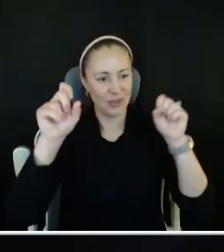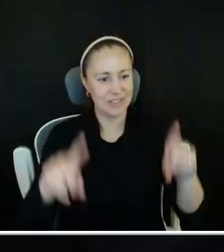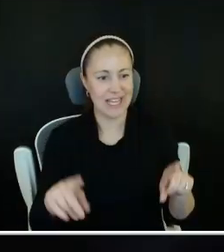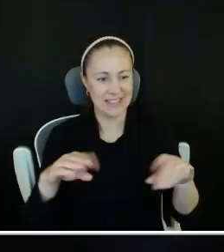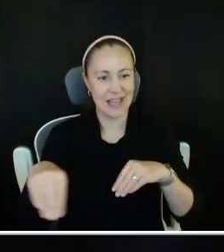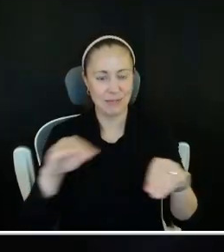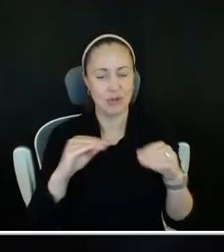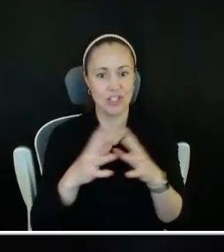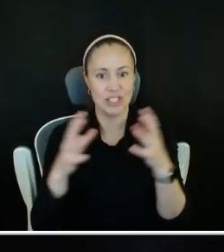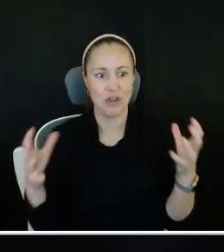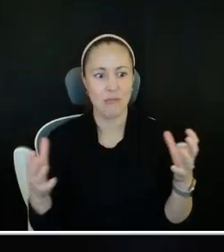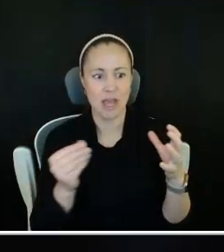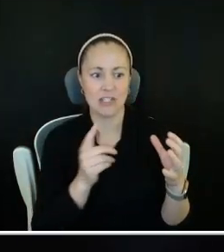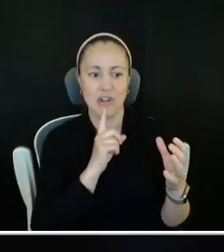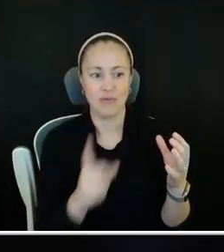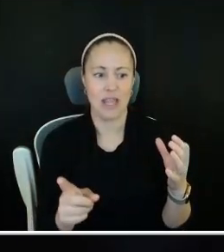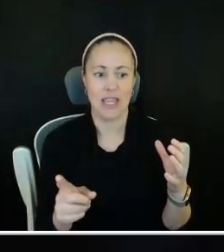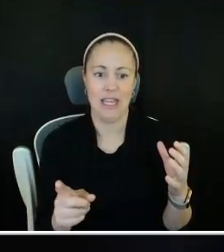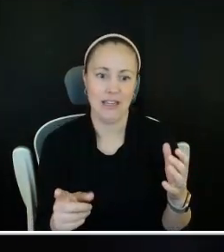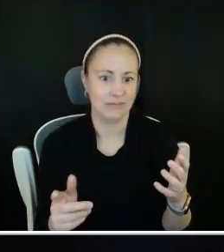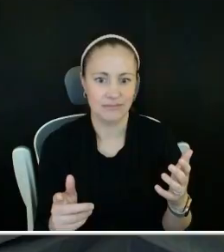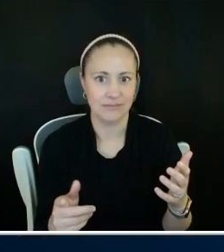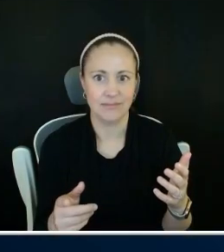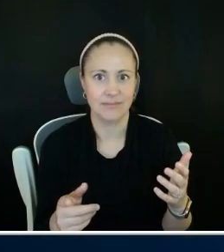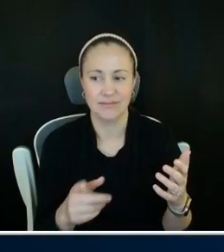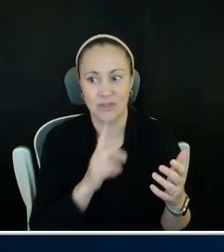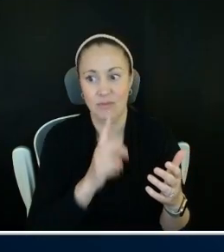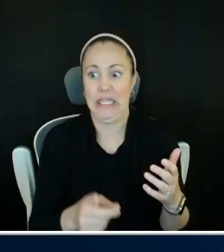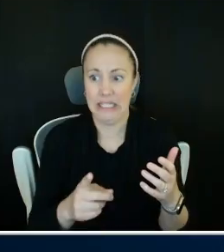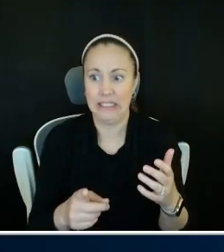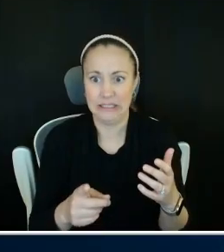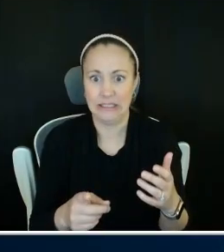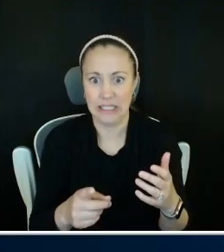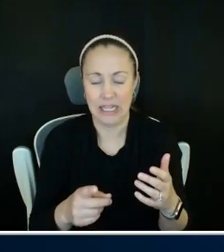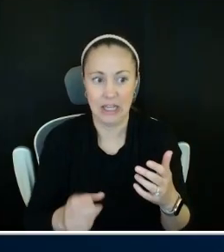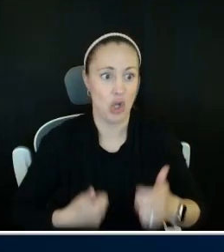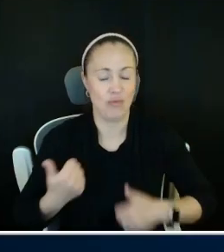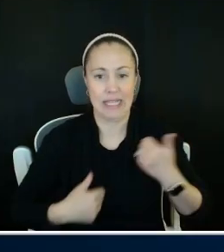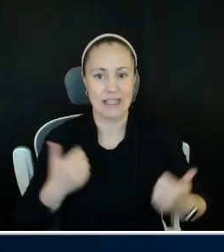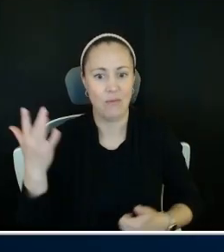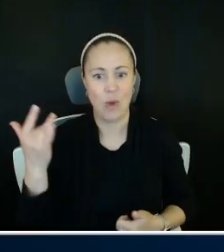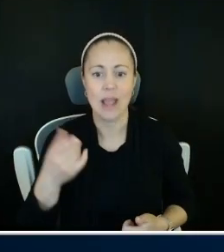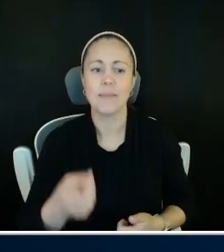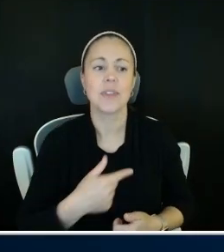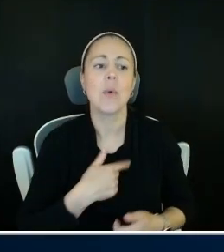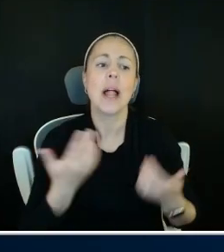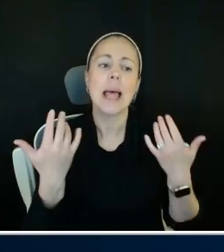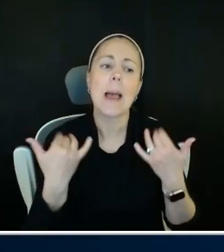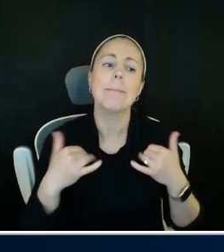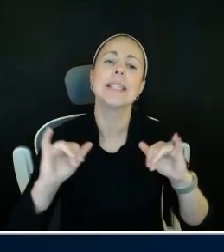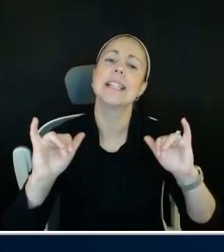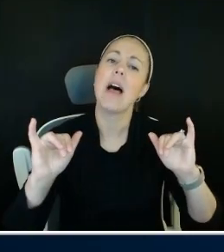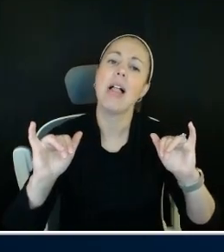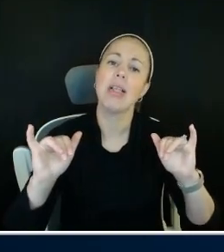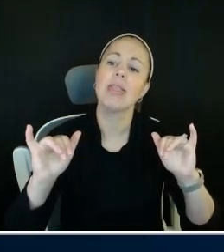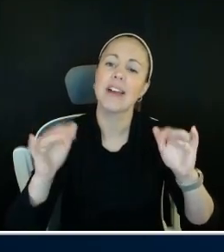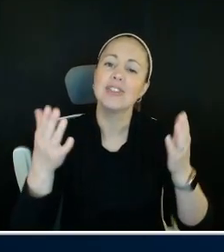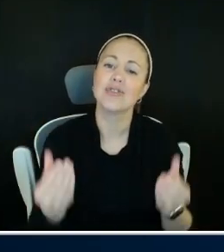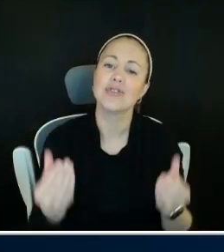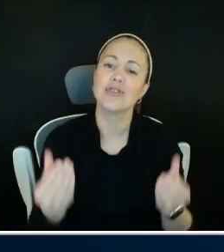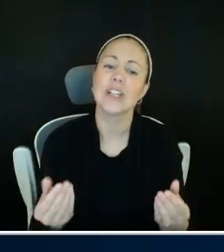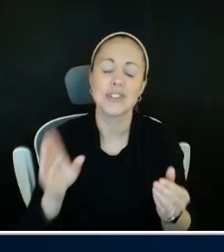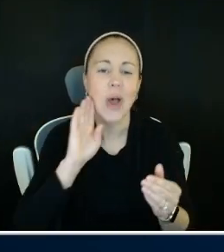really put your weight into it? Well, I'm still dainty. I mean, it does look a little rough.